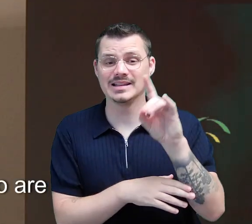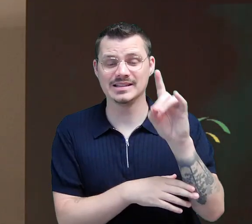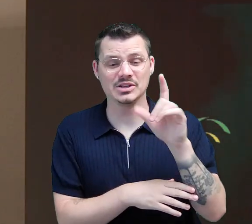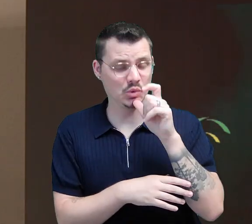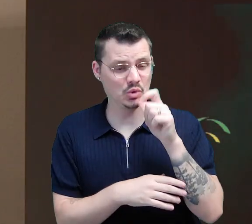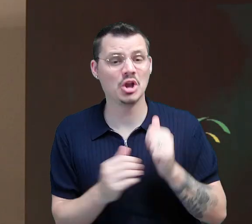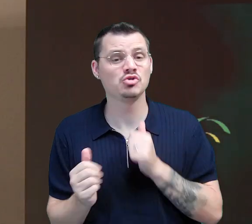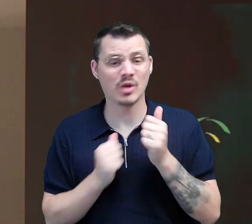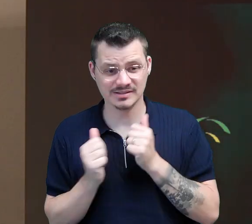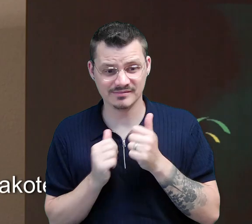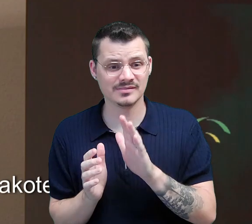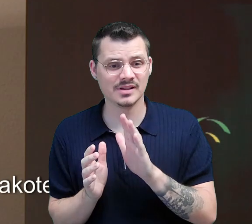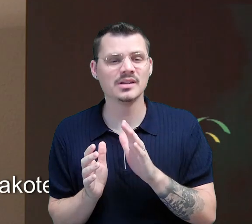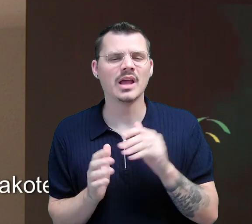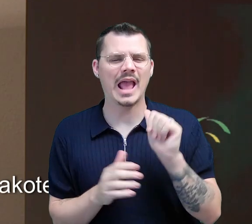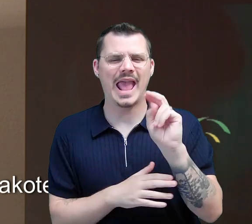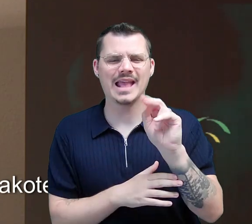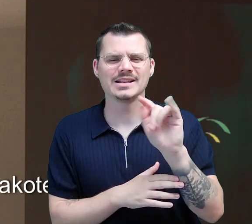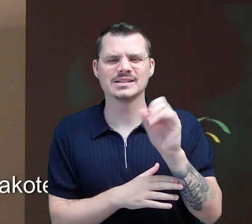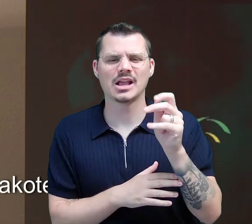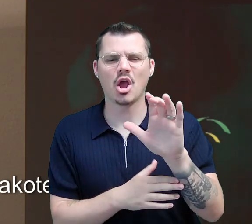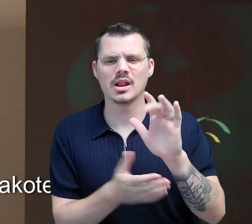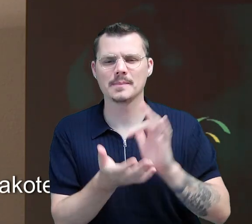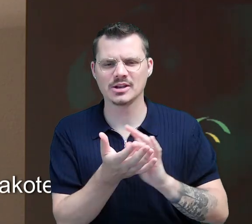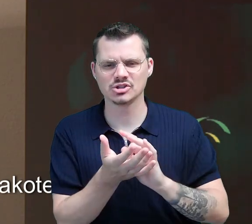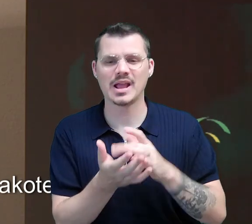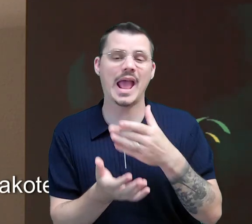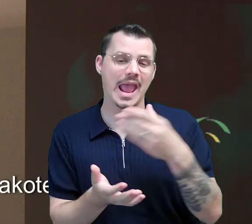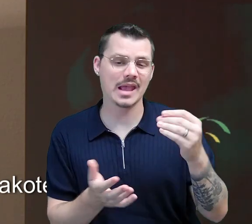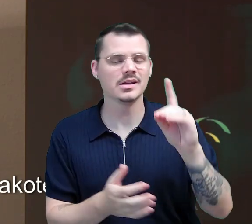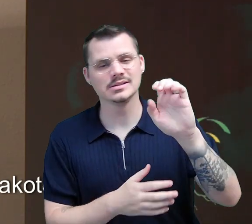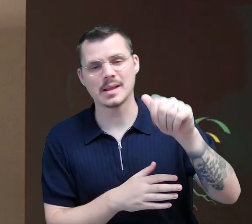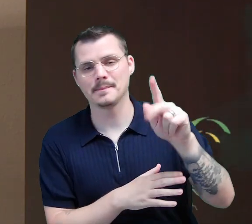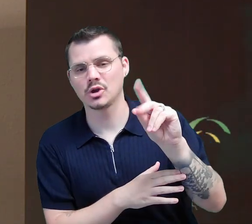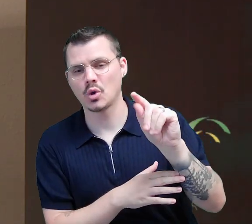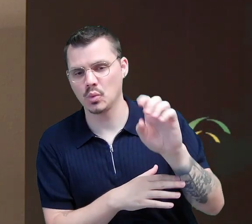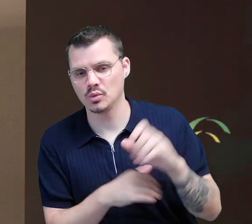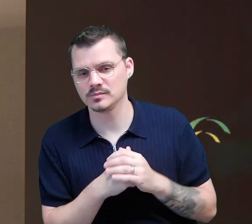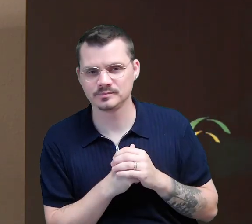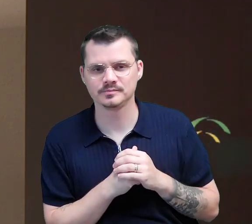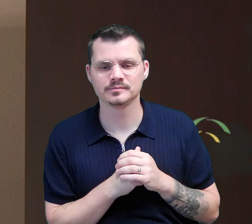who are aggressive are antipsychotic medications and Depakote.